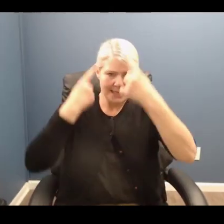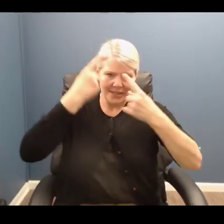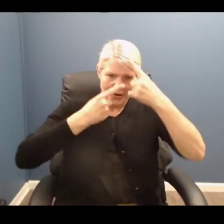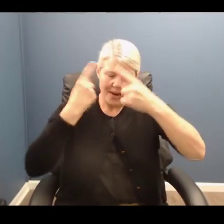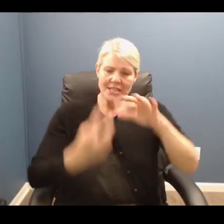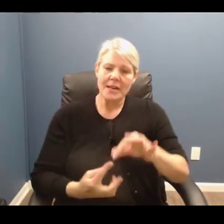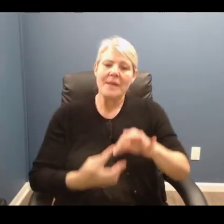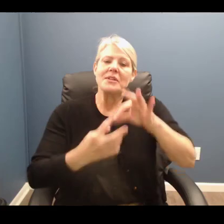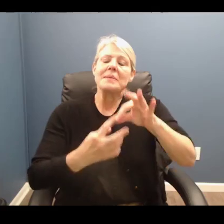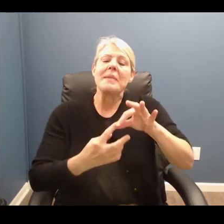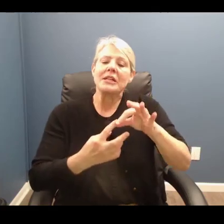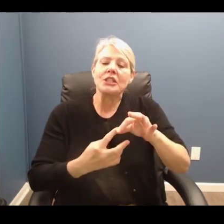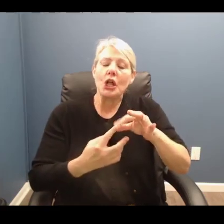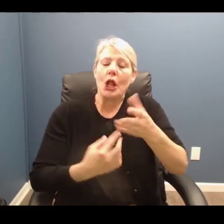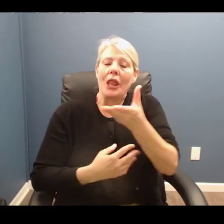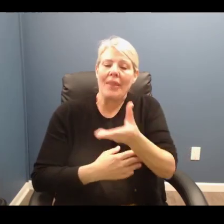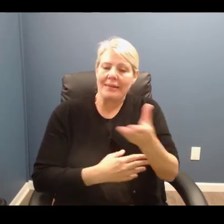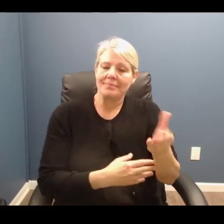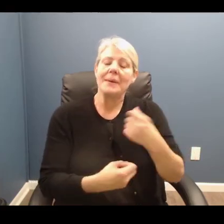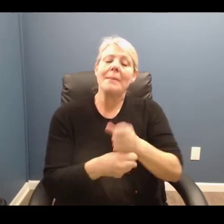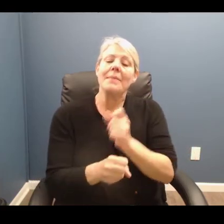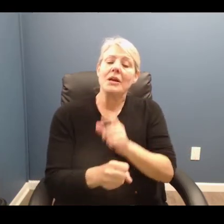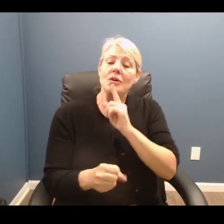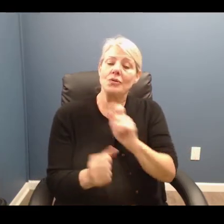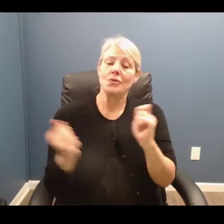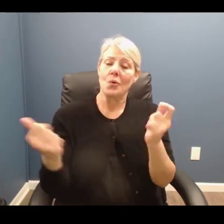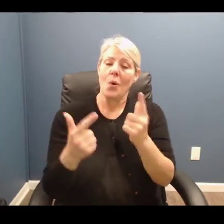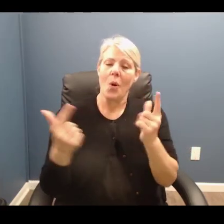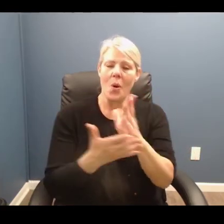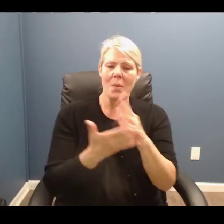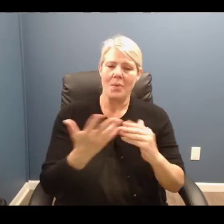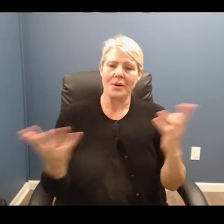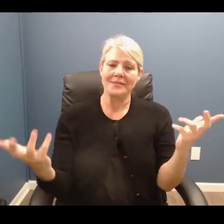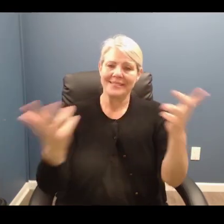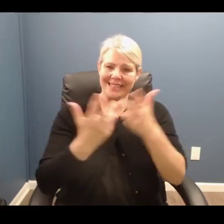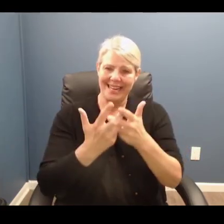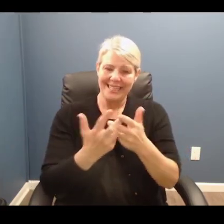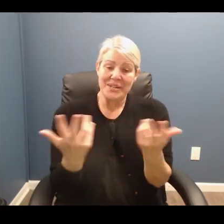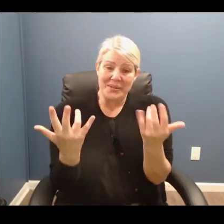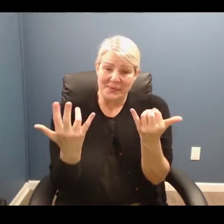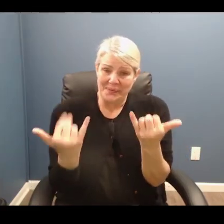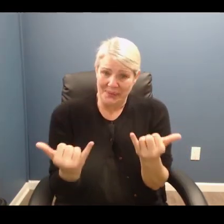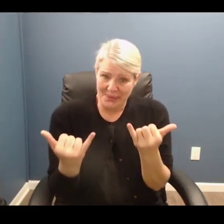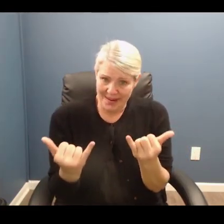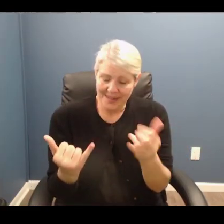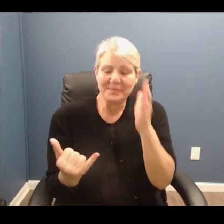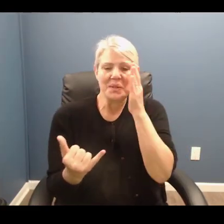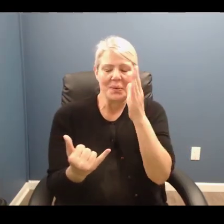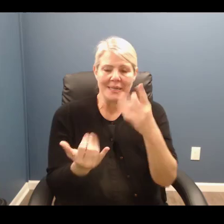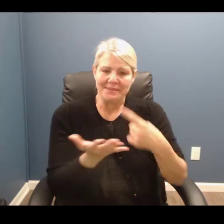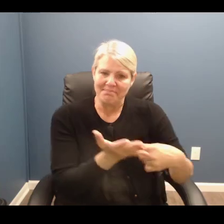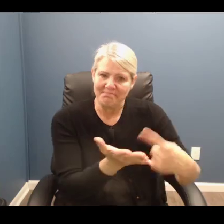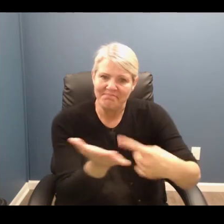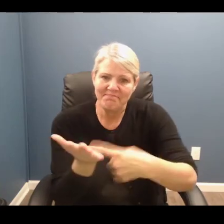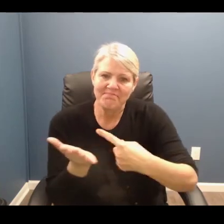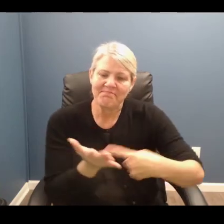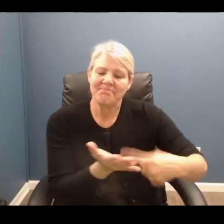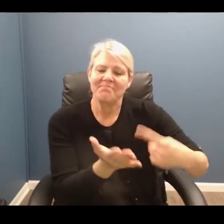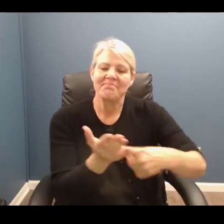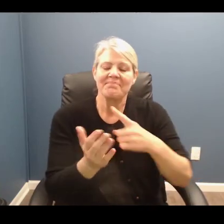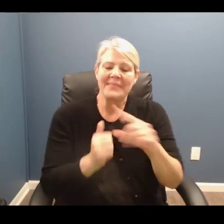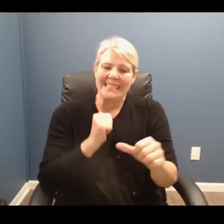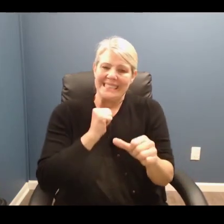Special Factors, ensuring all pieces of the puzzle connect. In this presentation, we will discuss the